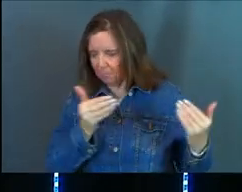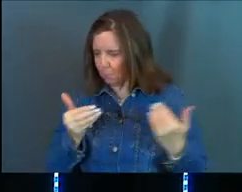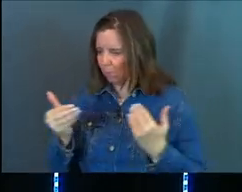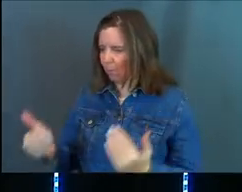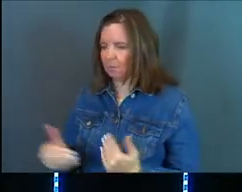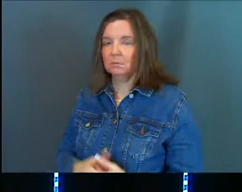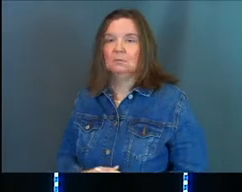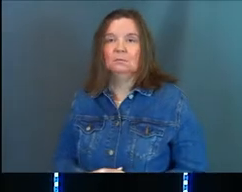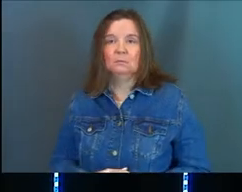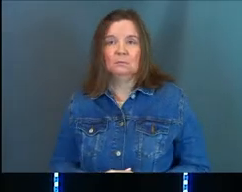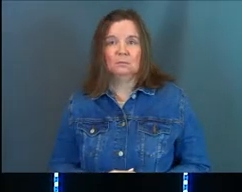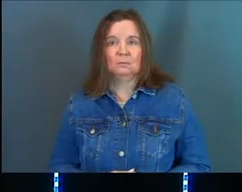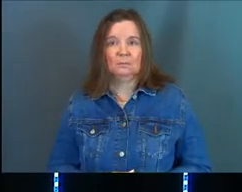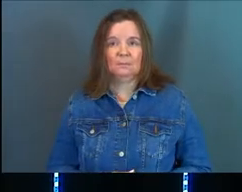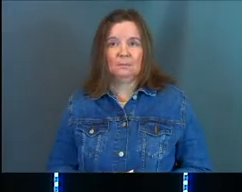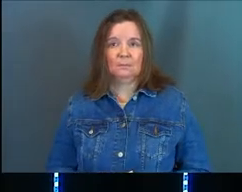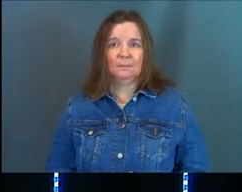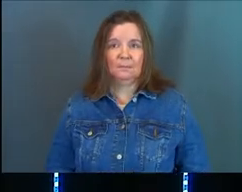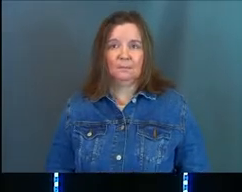on.